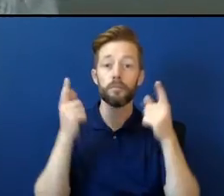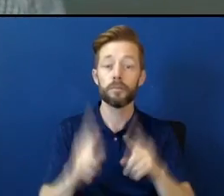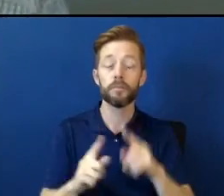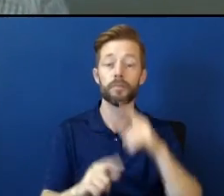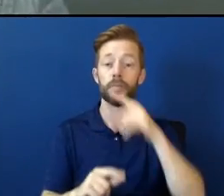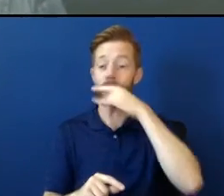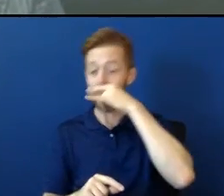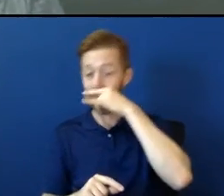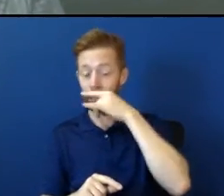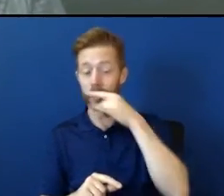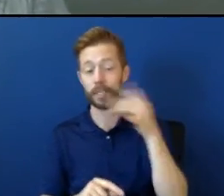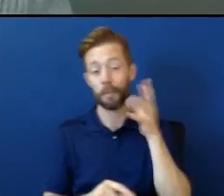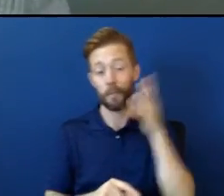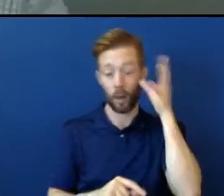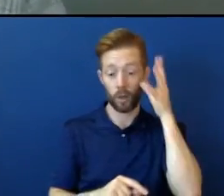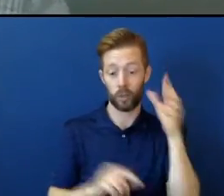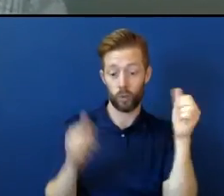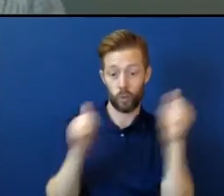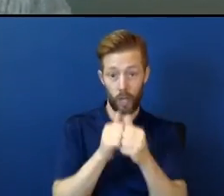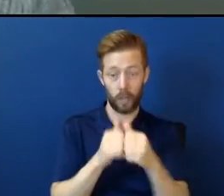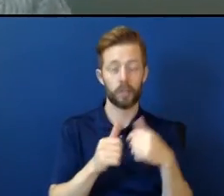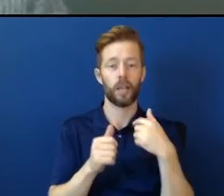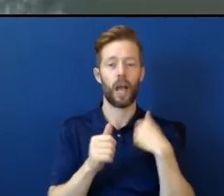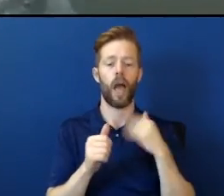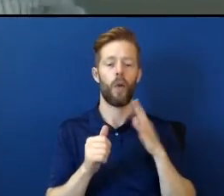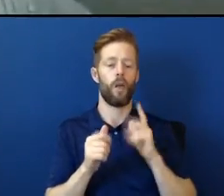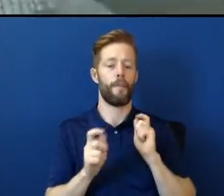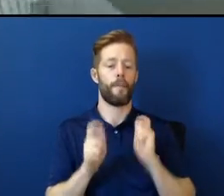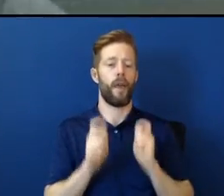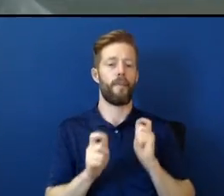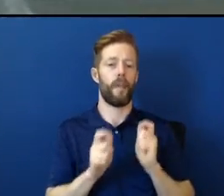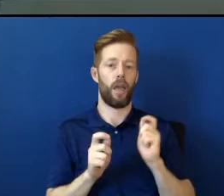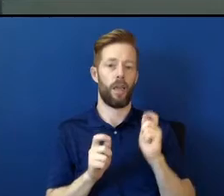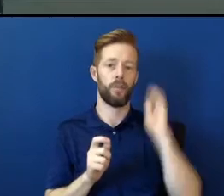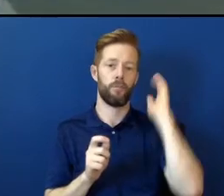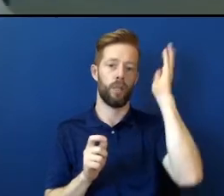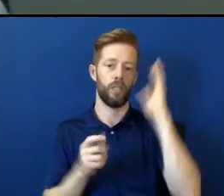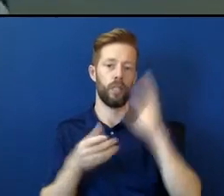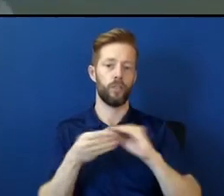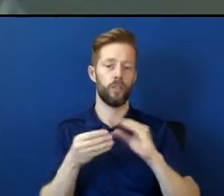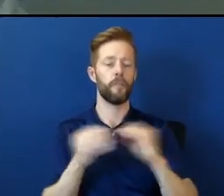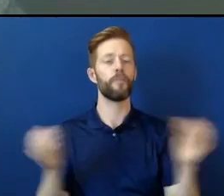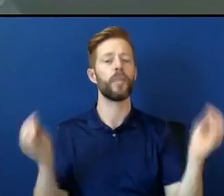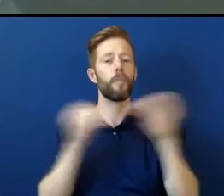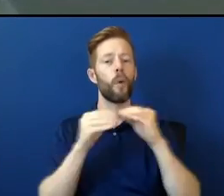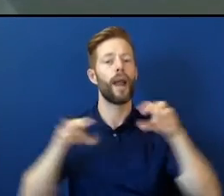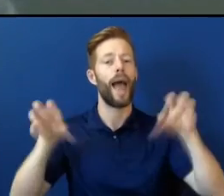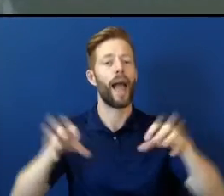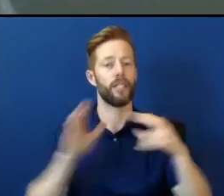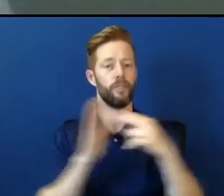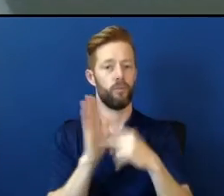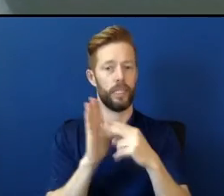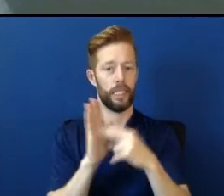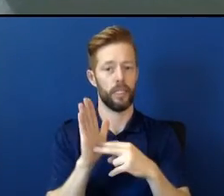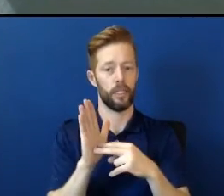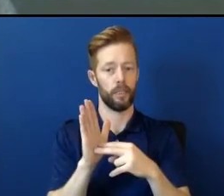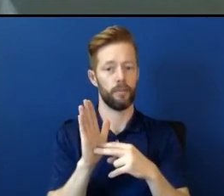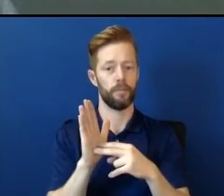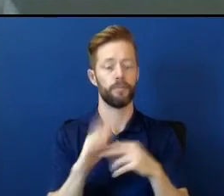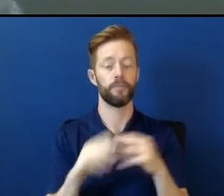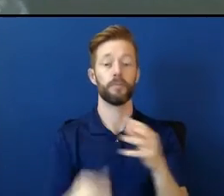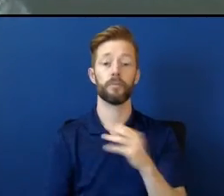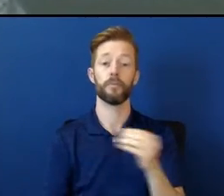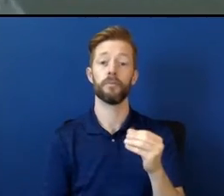kids and the parents are together, and so I modify the presentation and I do more active reading during it.